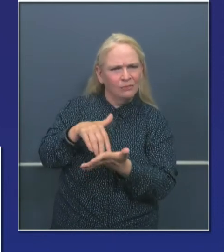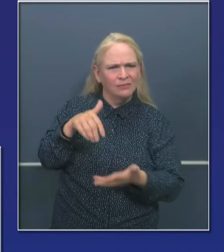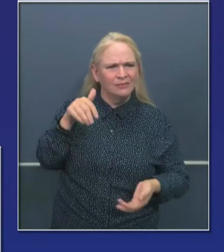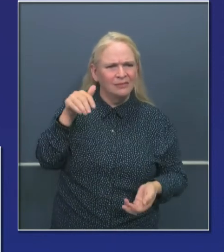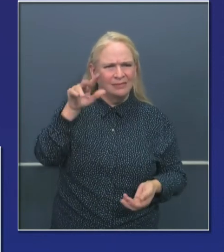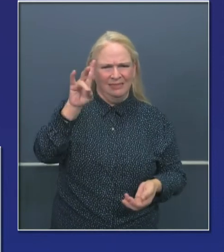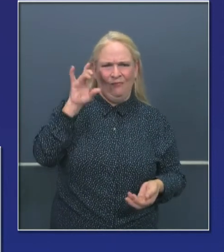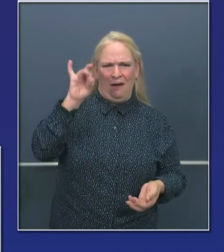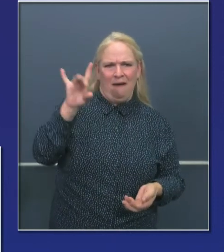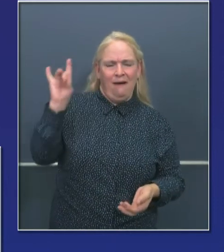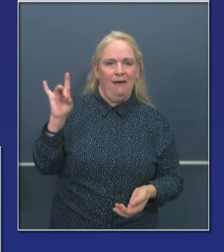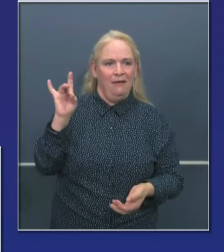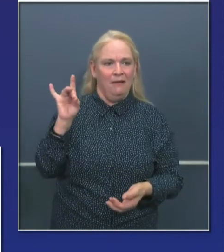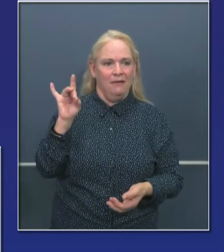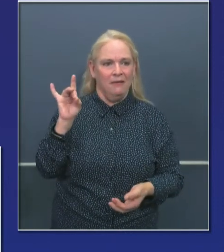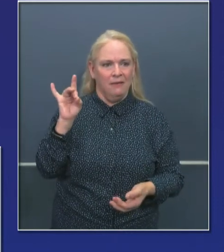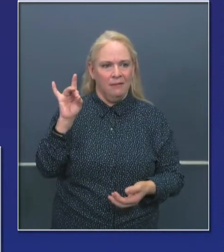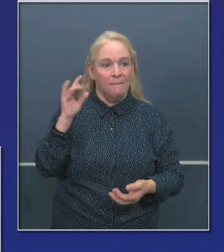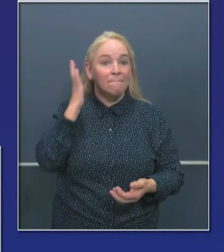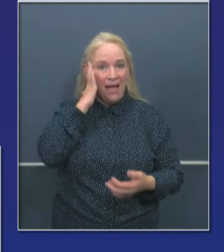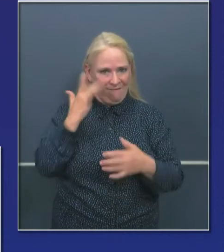10,788 total ICU beds,